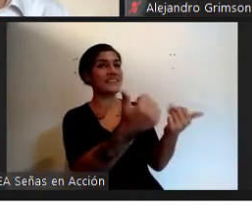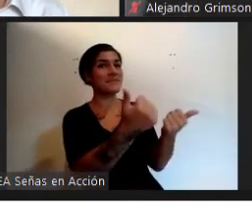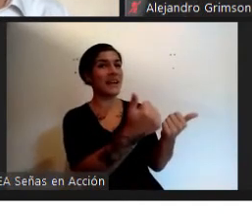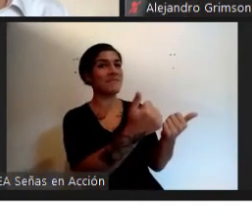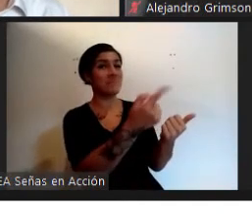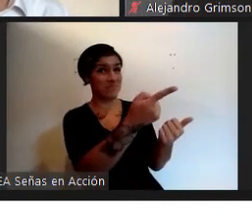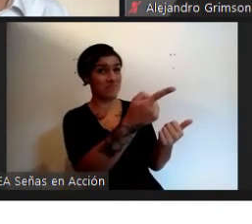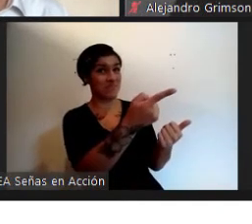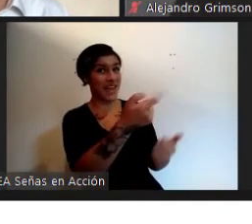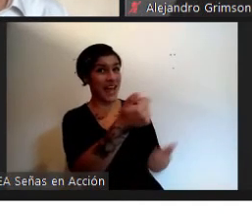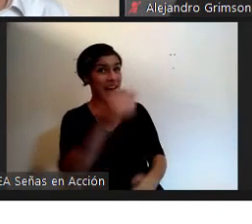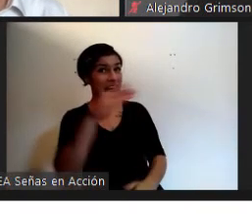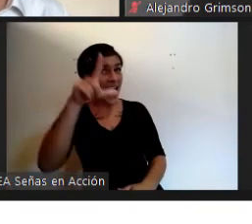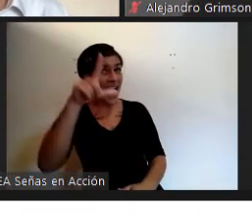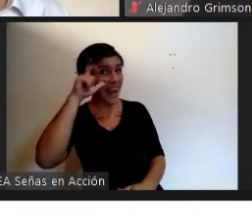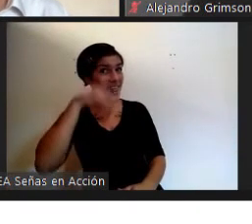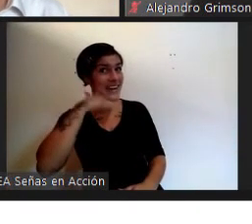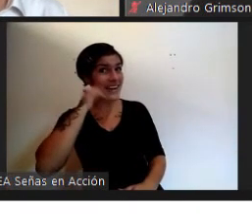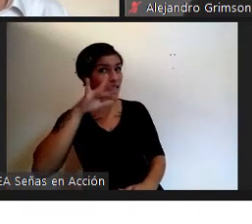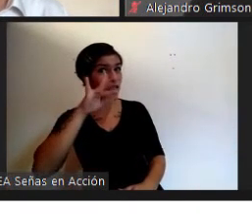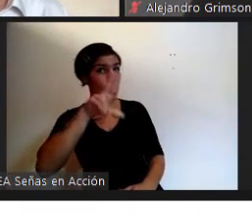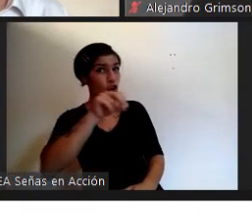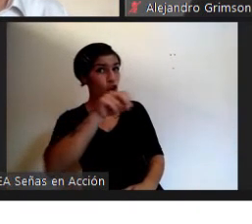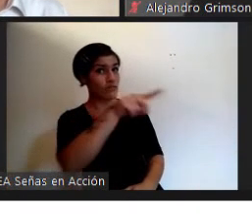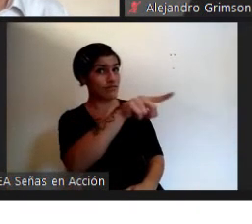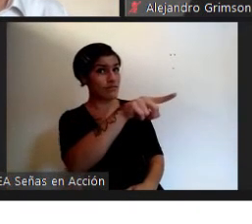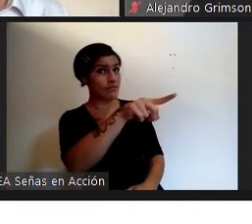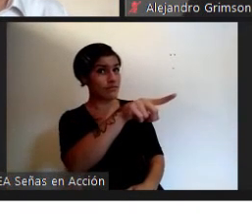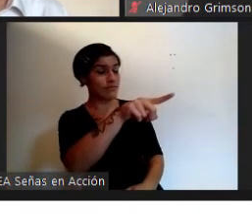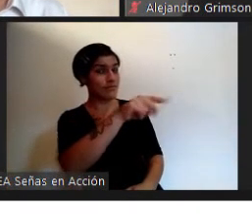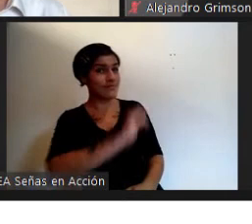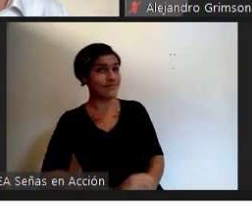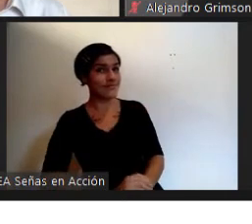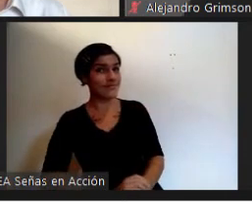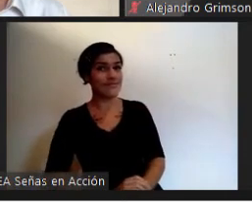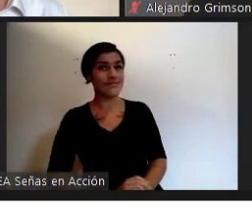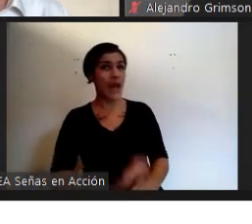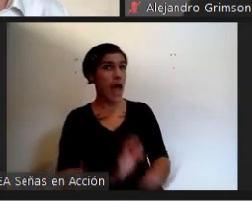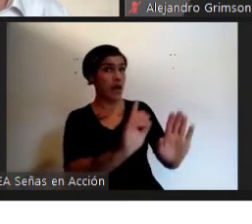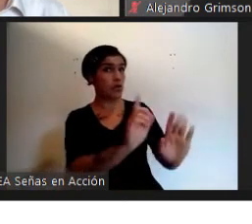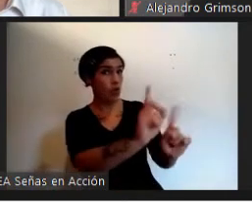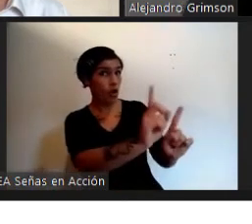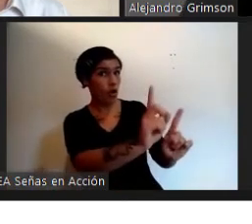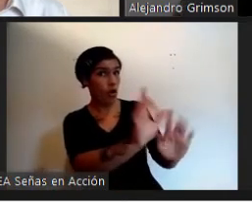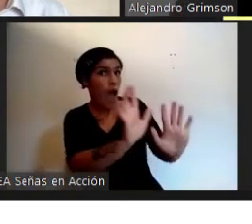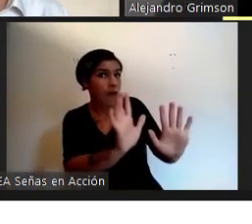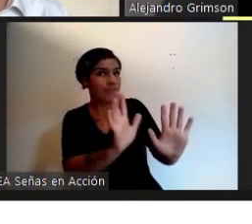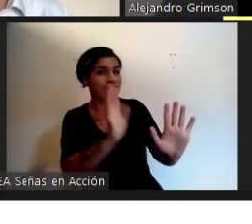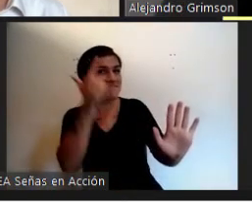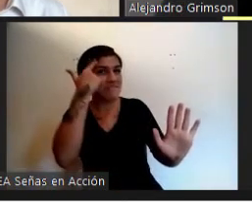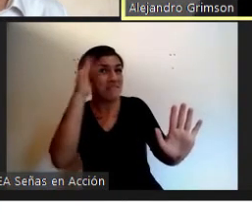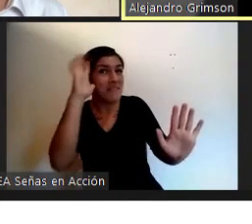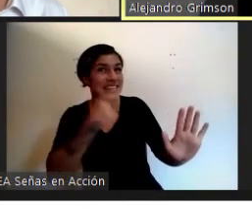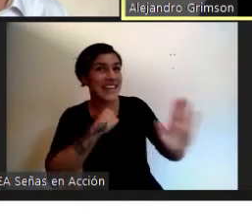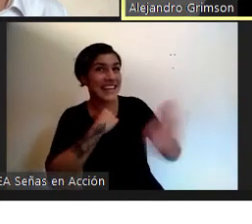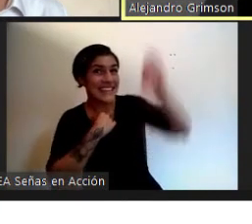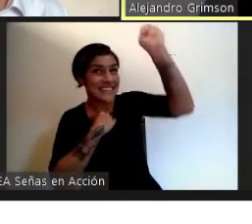be on the limelight right now? Alejandro? I thought you wanted to take